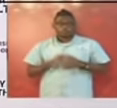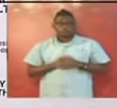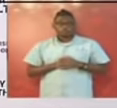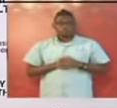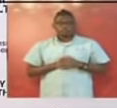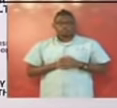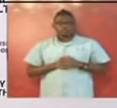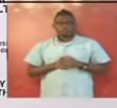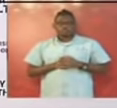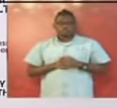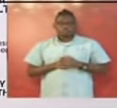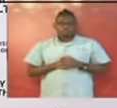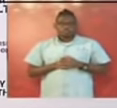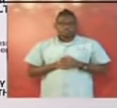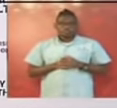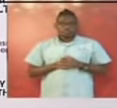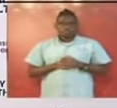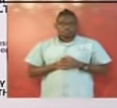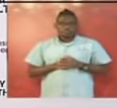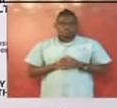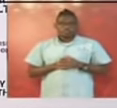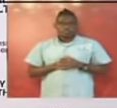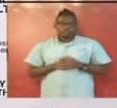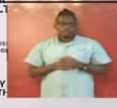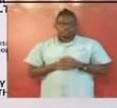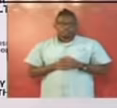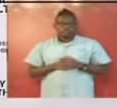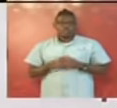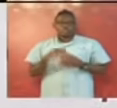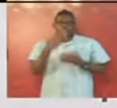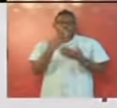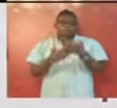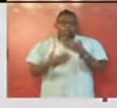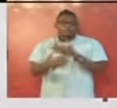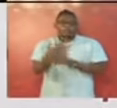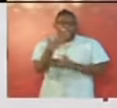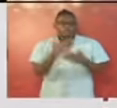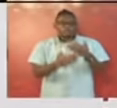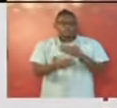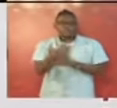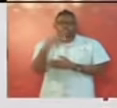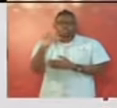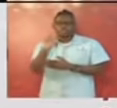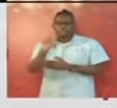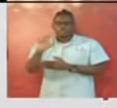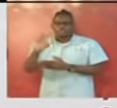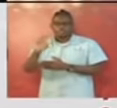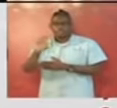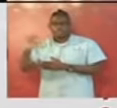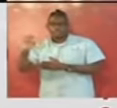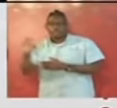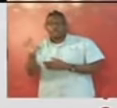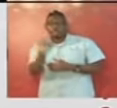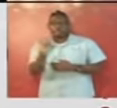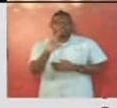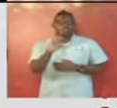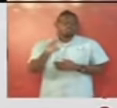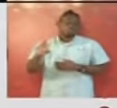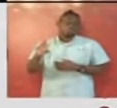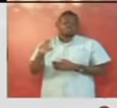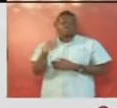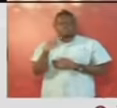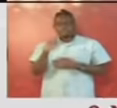Hi, thank you, Ms. Alcantara. Good morning to Dr. Othello. I'm Dr. Tilak Singh, members of the media, members of the viewing and listening